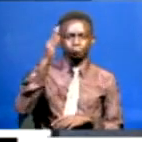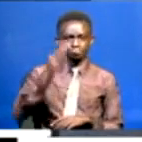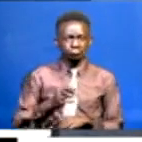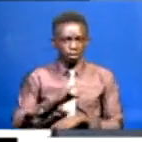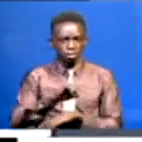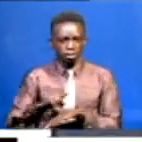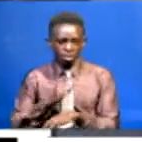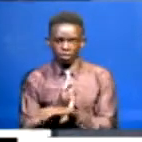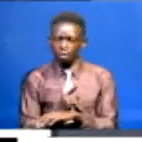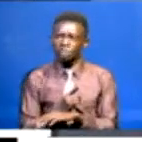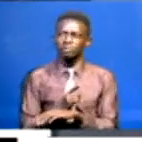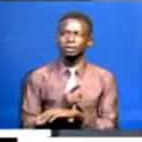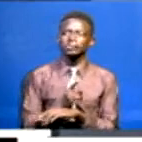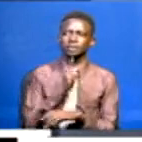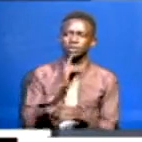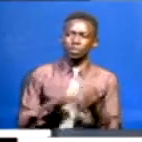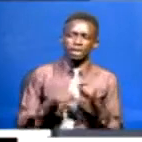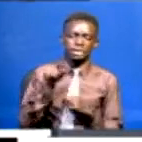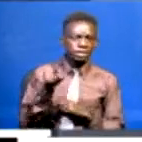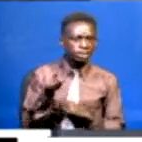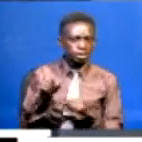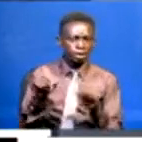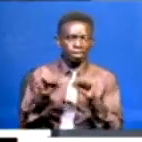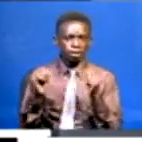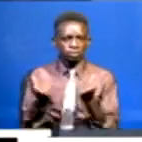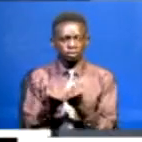value this KBC is the fuel component.